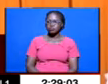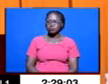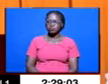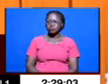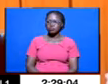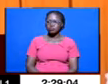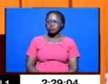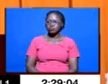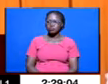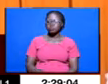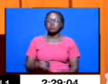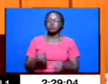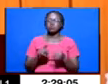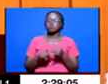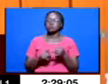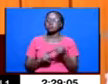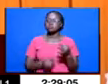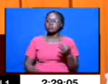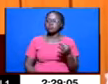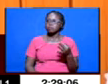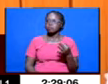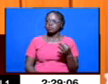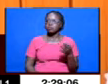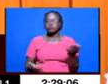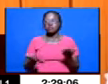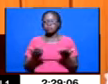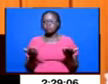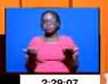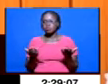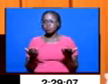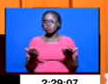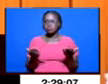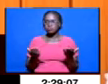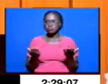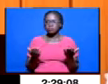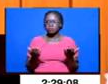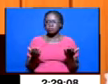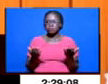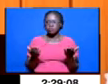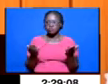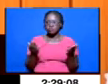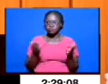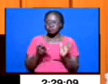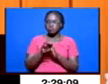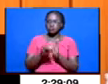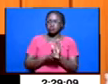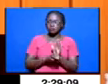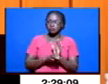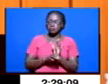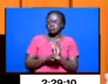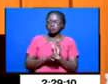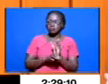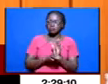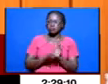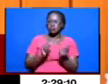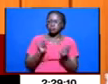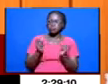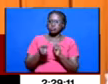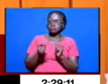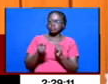Issue number 3, on whether the second schedule to the Constitution of Kenya Amendment Bill 2020 was